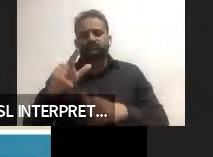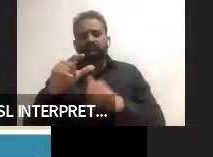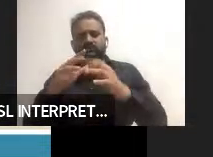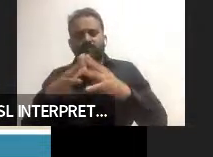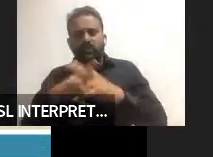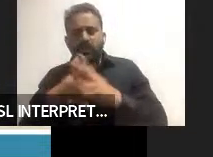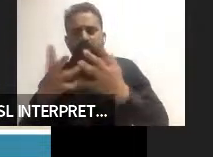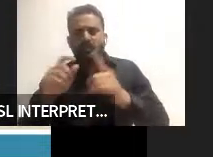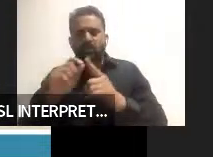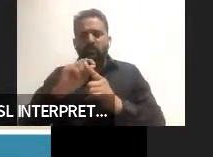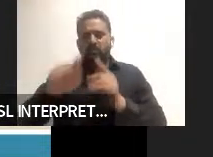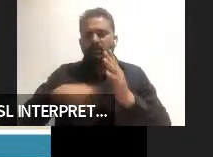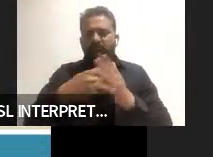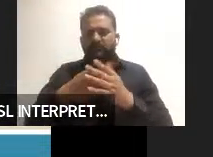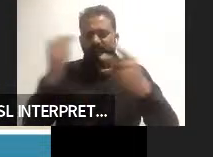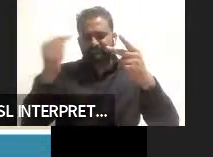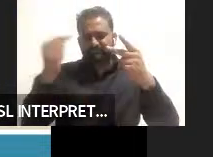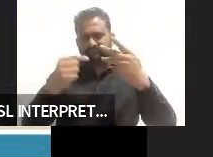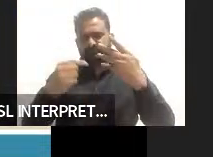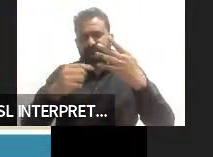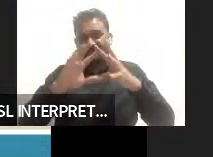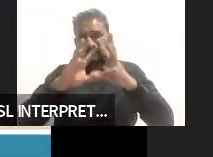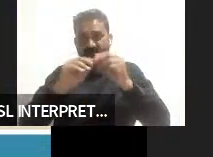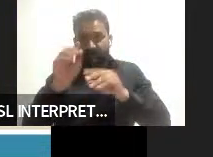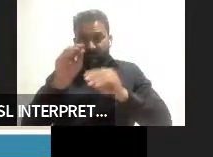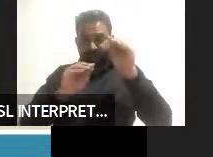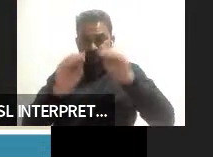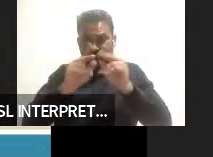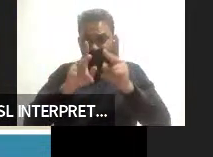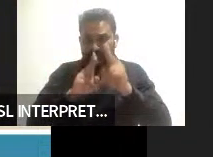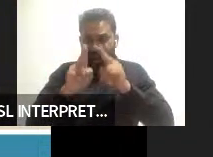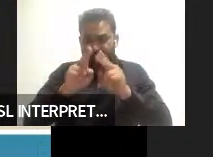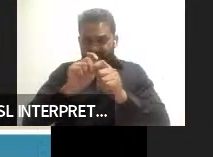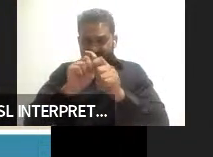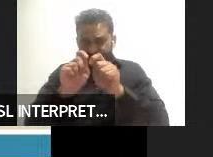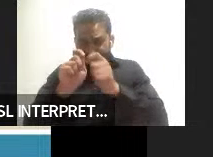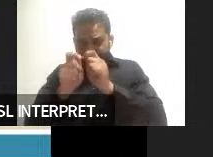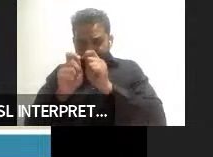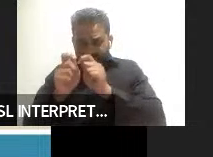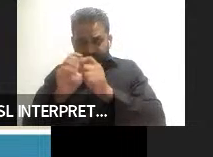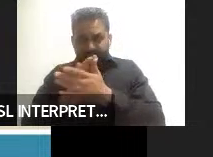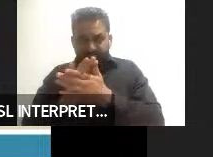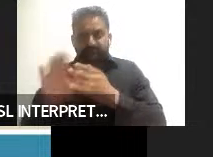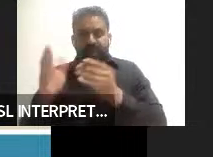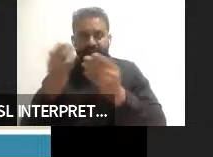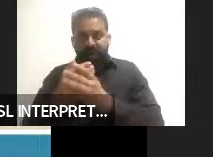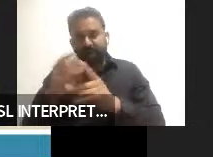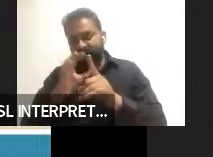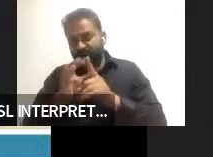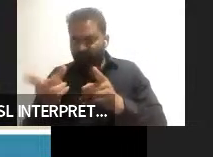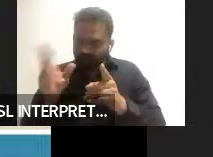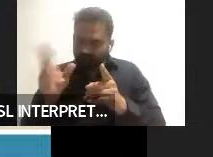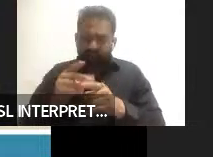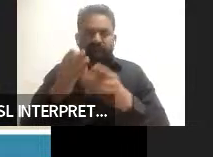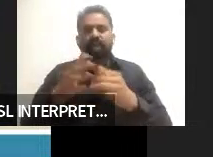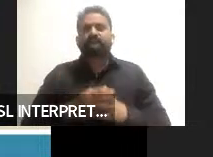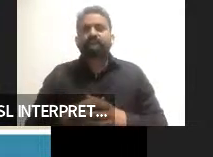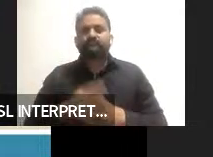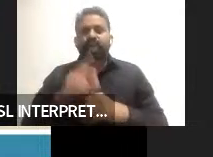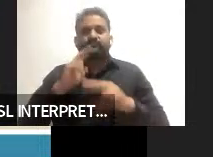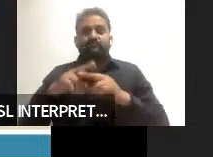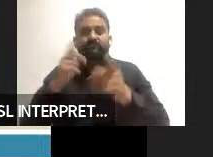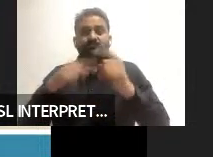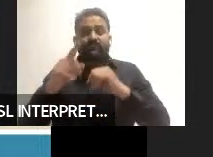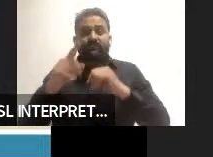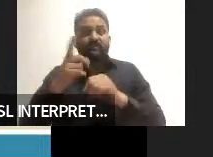policy, good research. Again, the editing process when you are submitting the respondent memo, do it again. And if you do the claimant